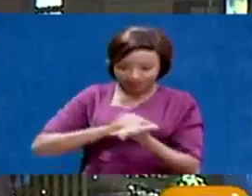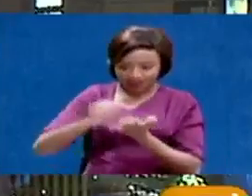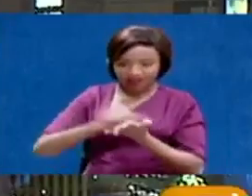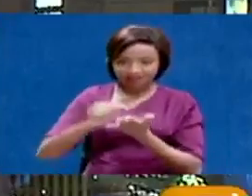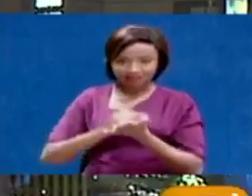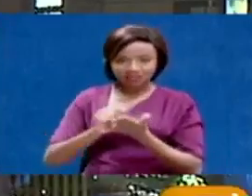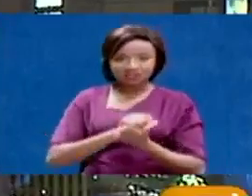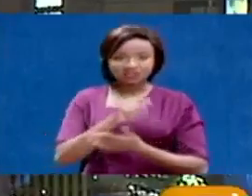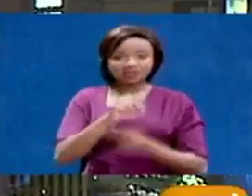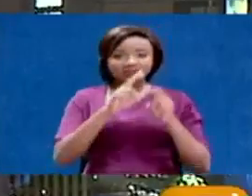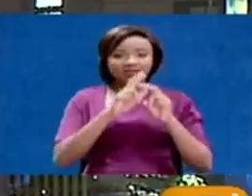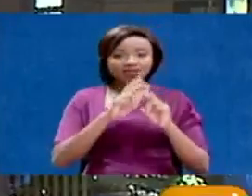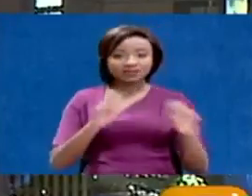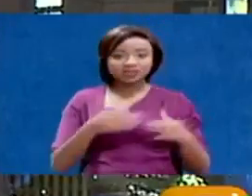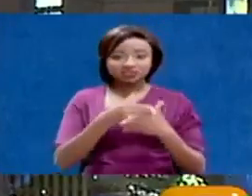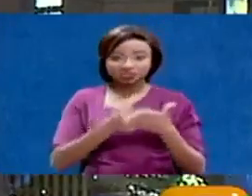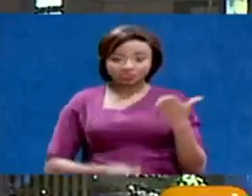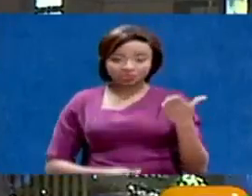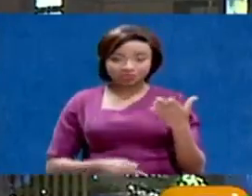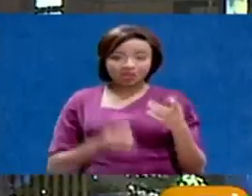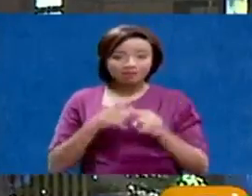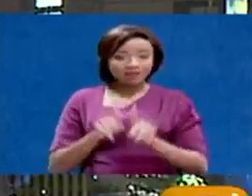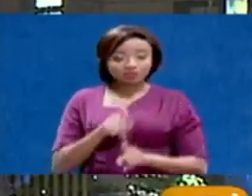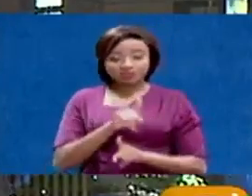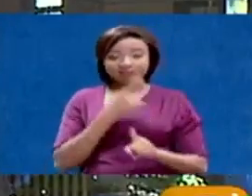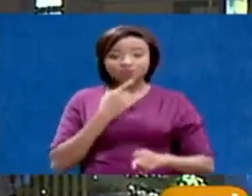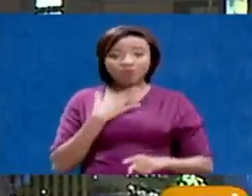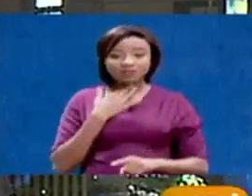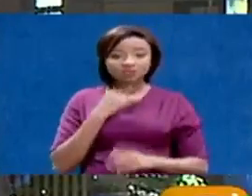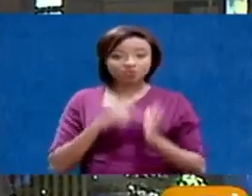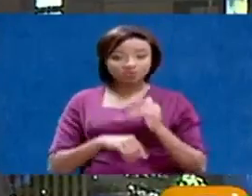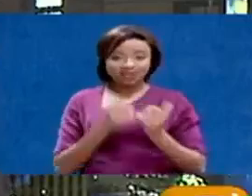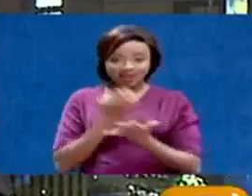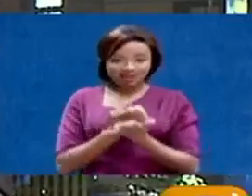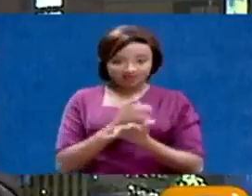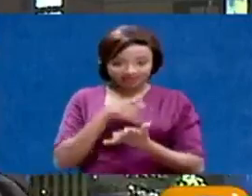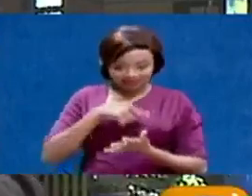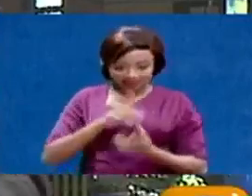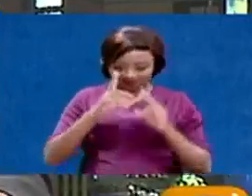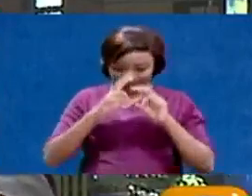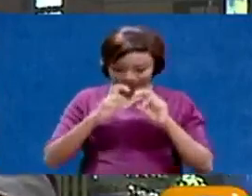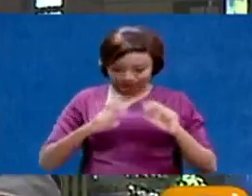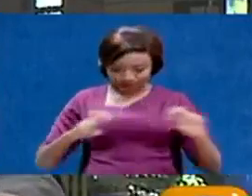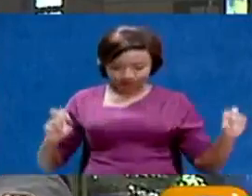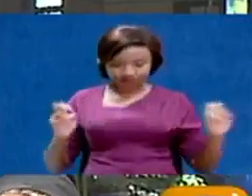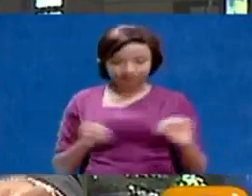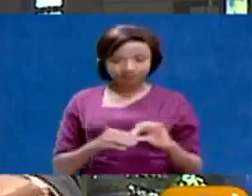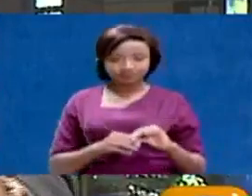as soon as possible, with some scientists saying they would wish to review the evidence for themselves.